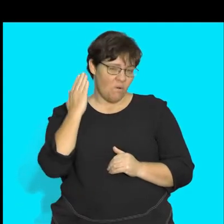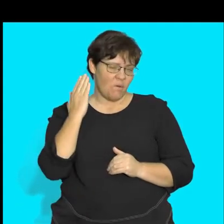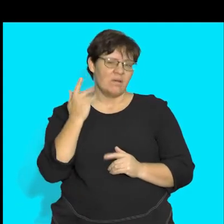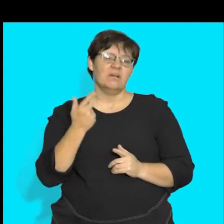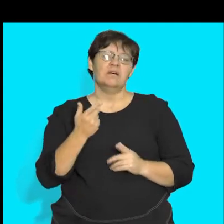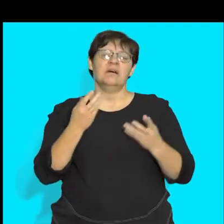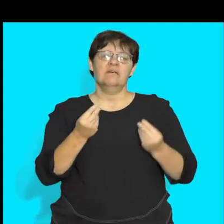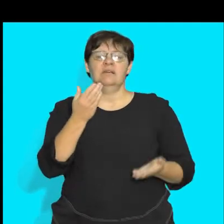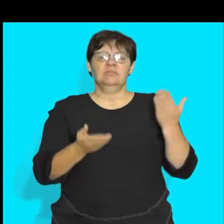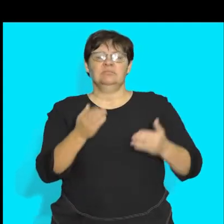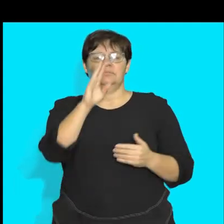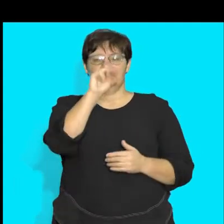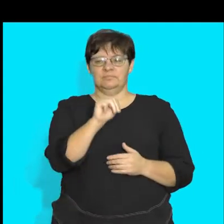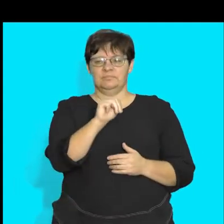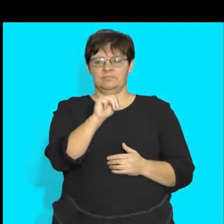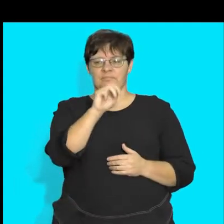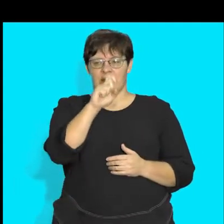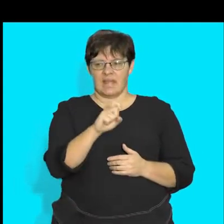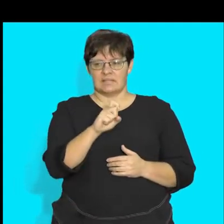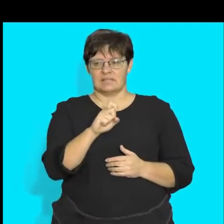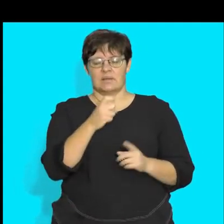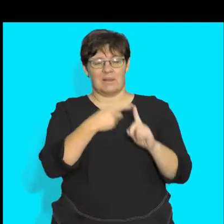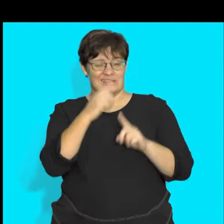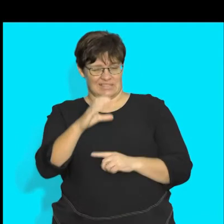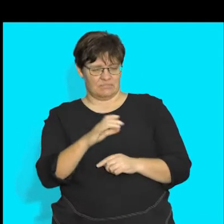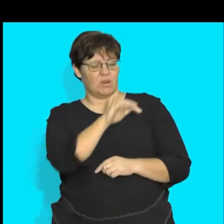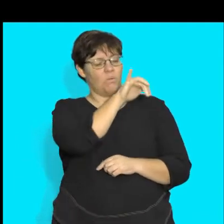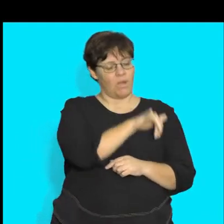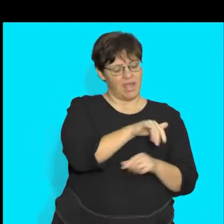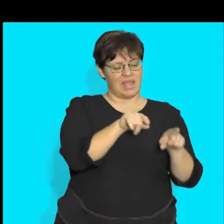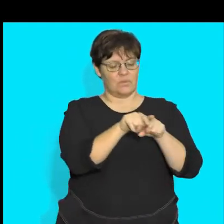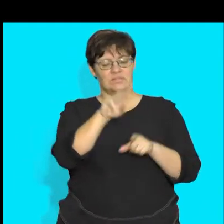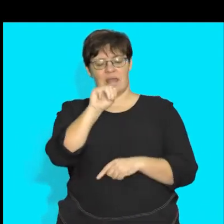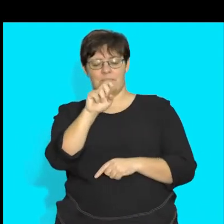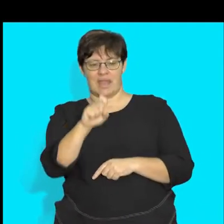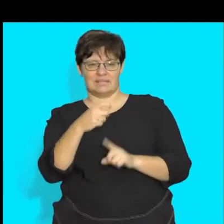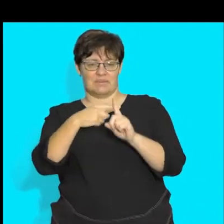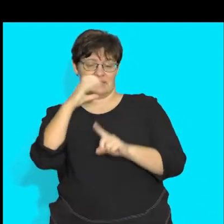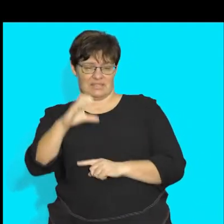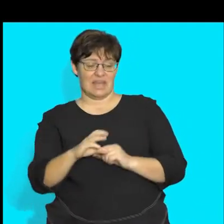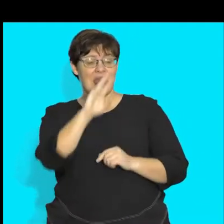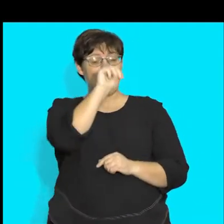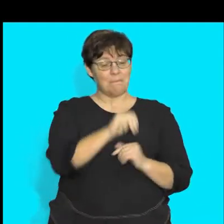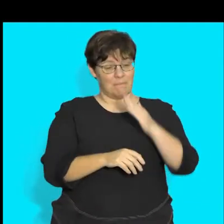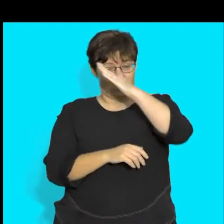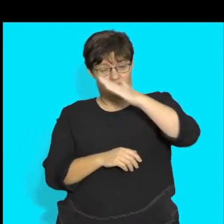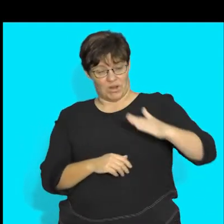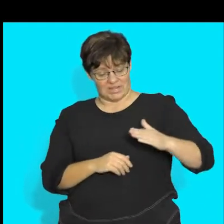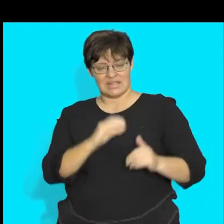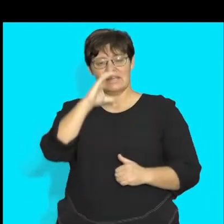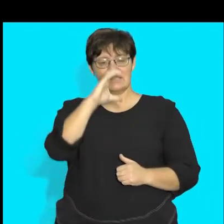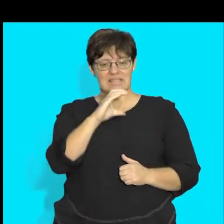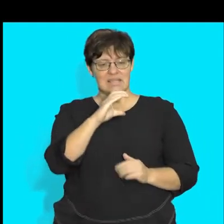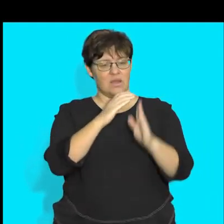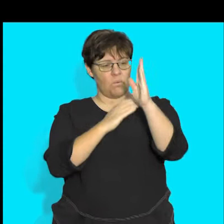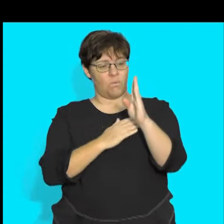lessons, has got the equation mx plus c. Y equals mx plus c, where m is the gradient and c is